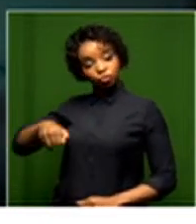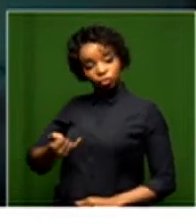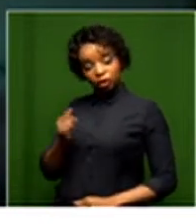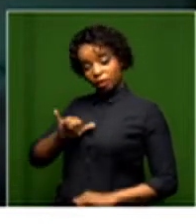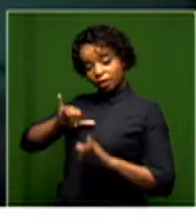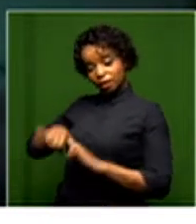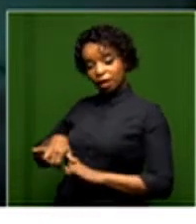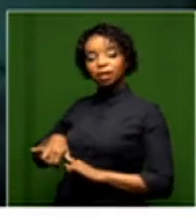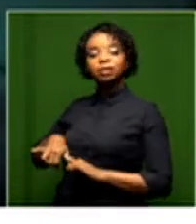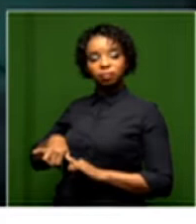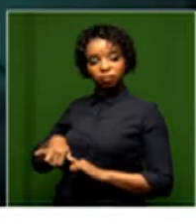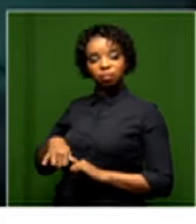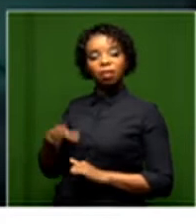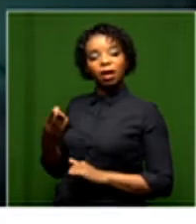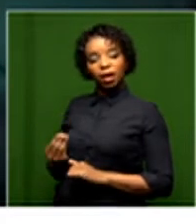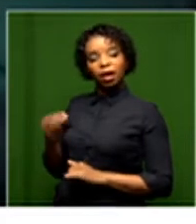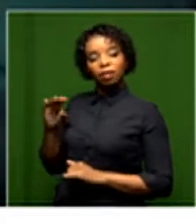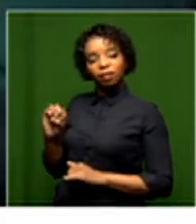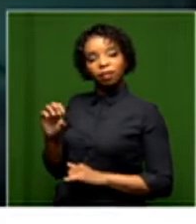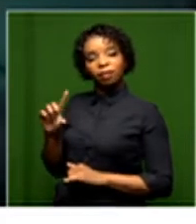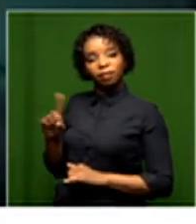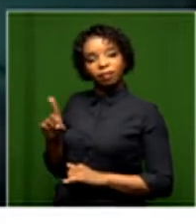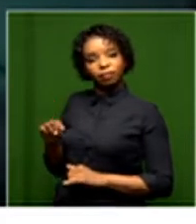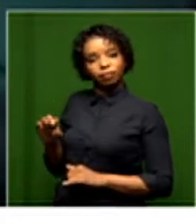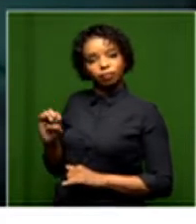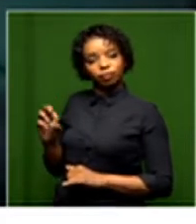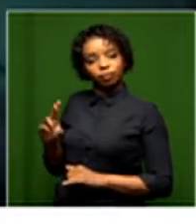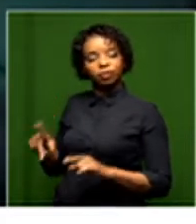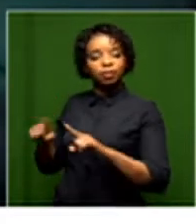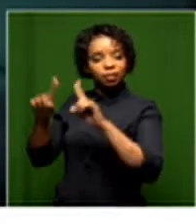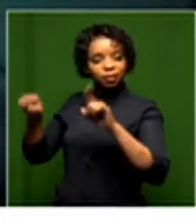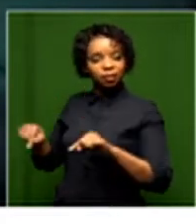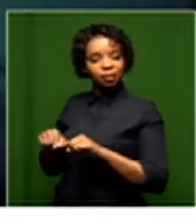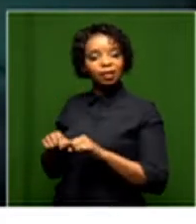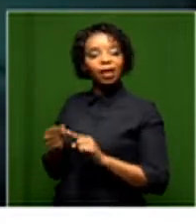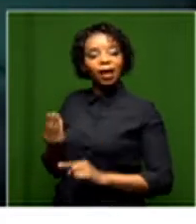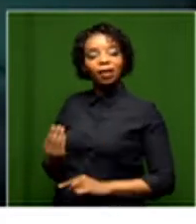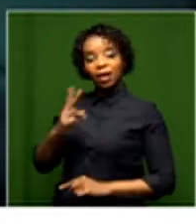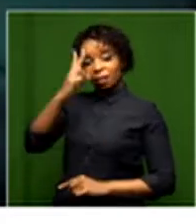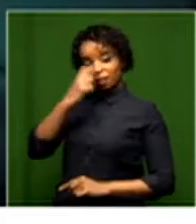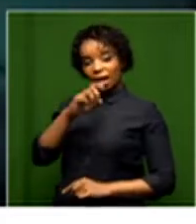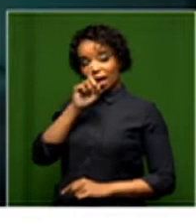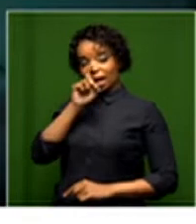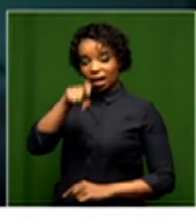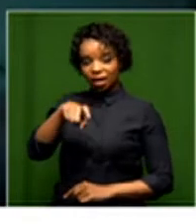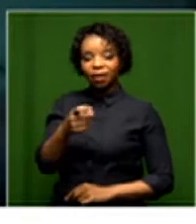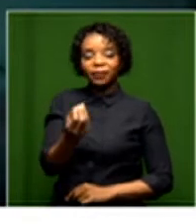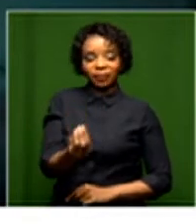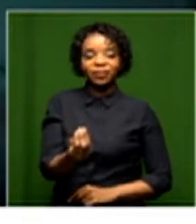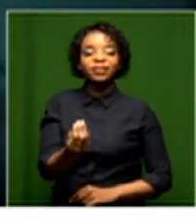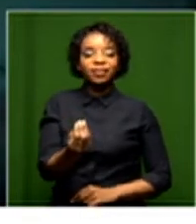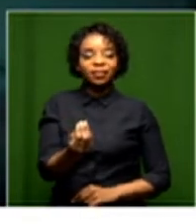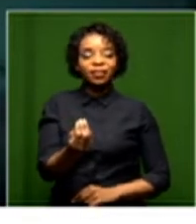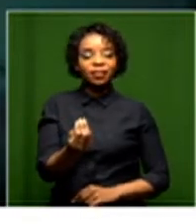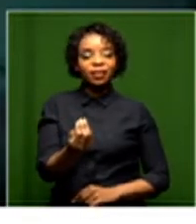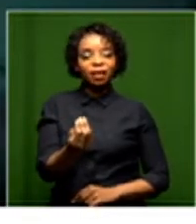Walter Sisulu Gardens, National Botanical Gardens there, have got a pair of black eagles, and they have just had their young